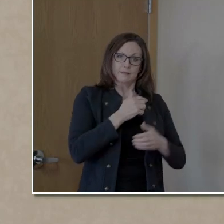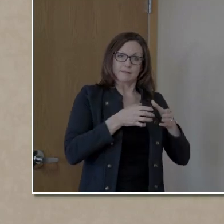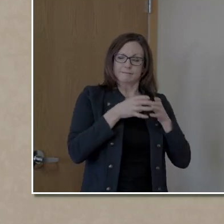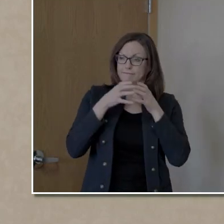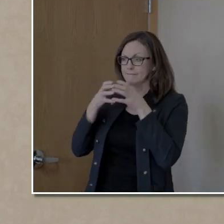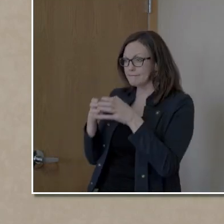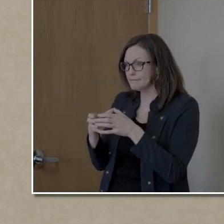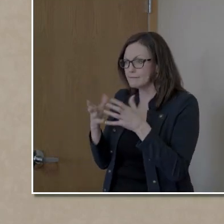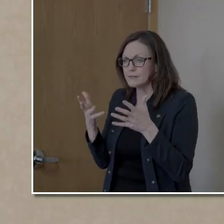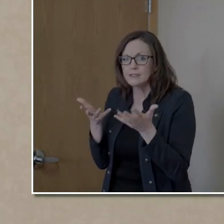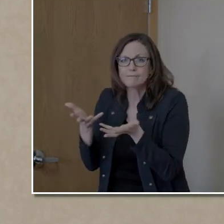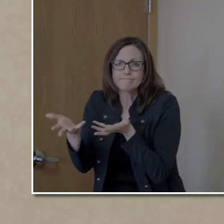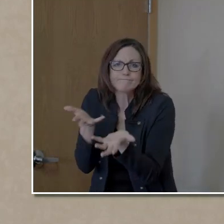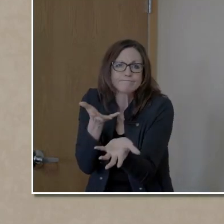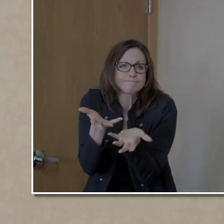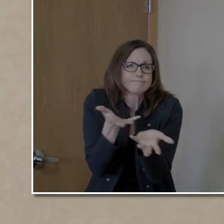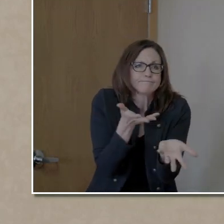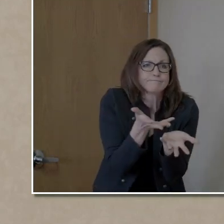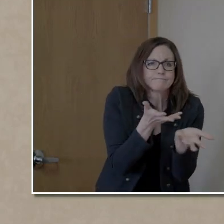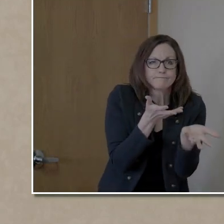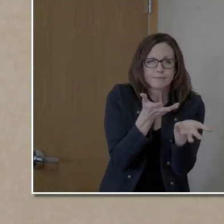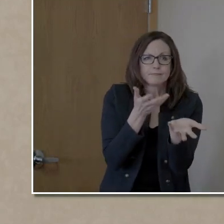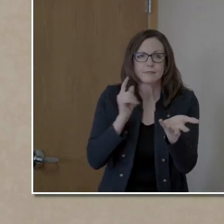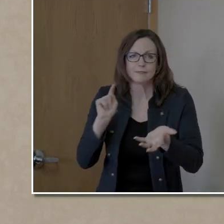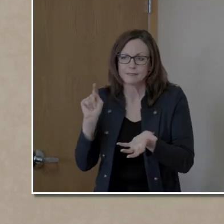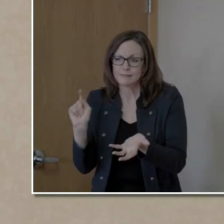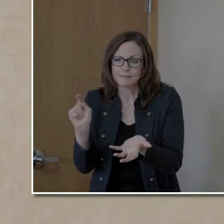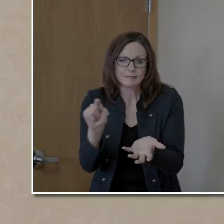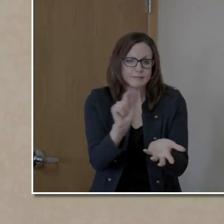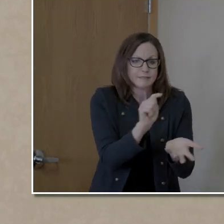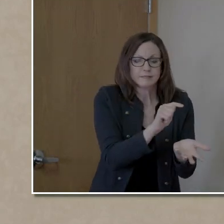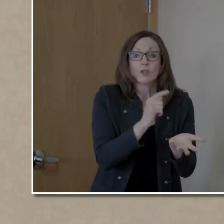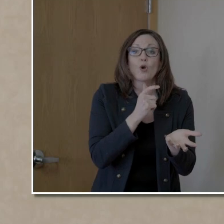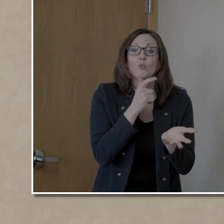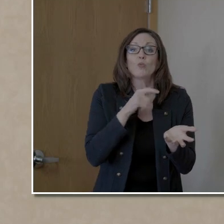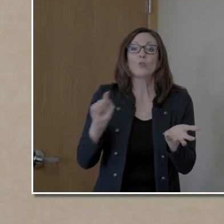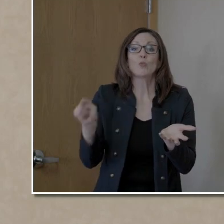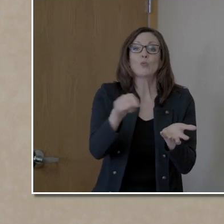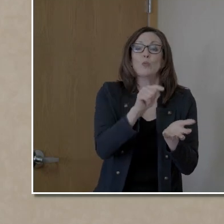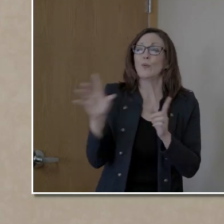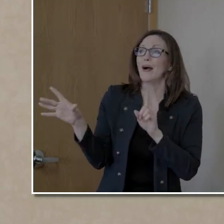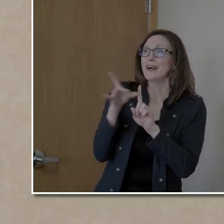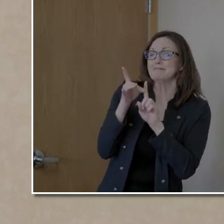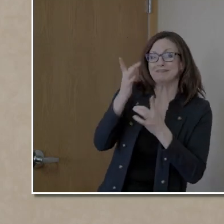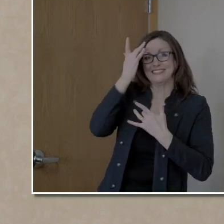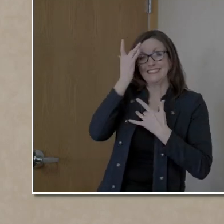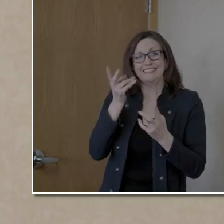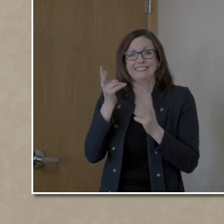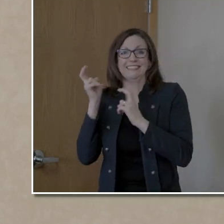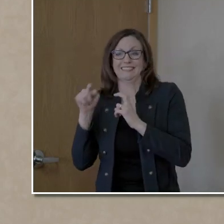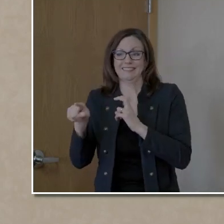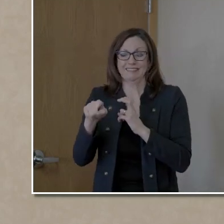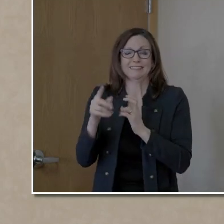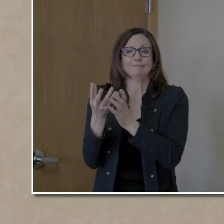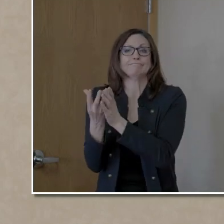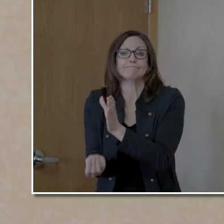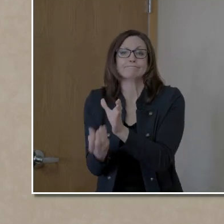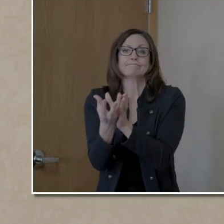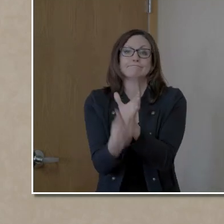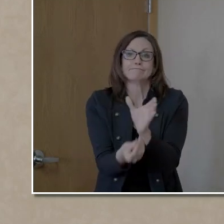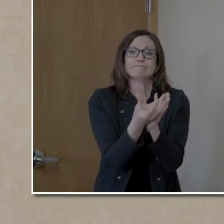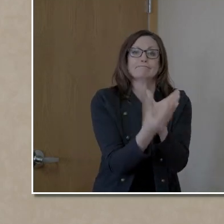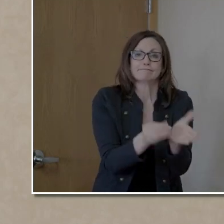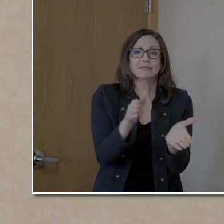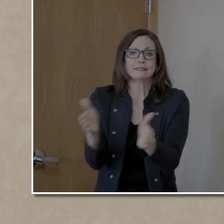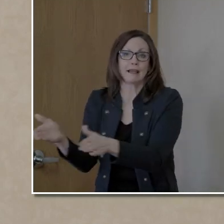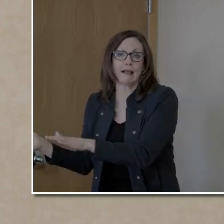provide medical surge capacity and assist with logistic support as needed. We continue to work hand in hand with our partners across